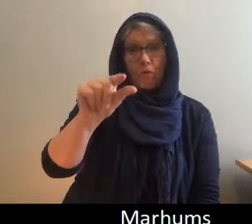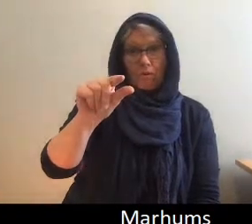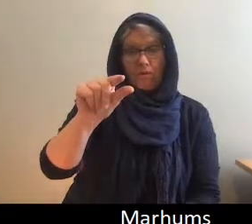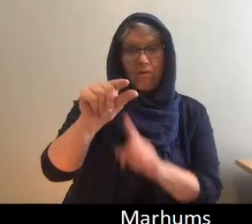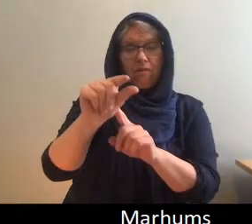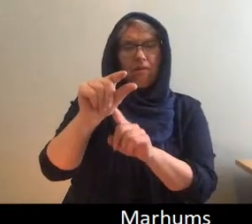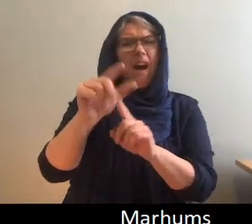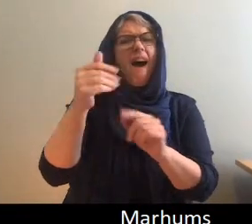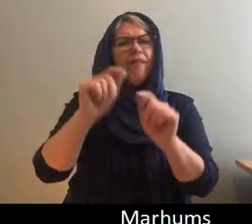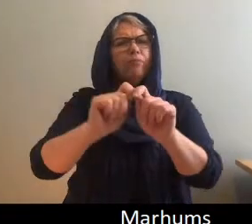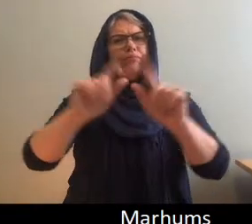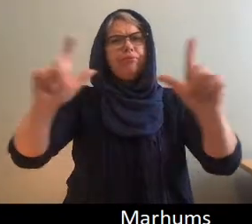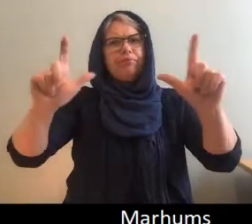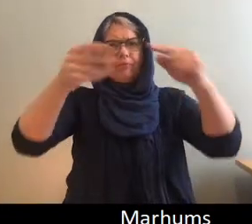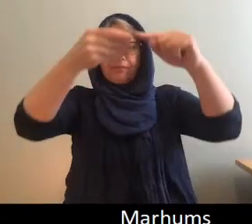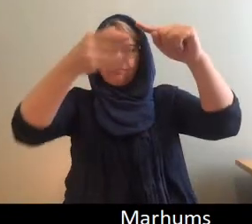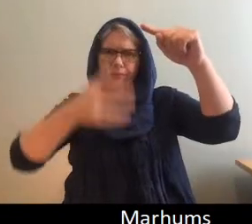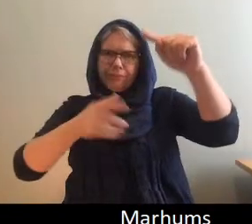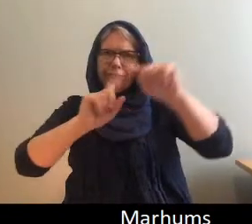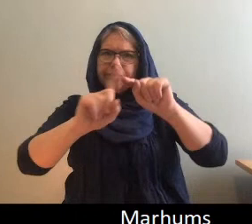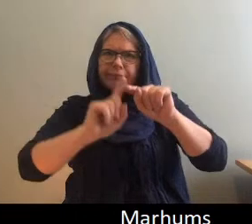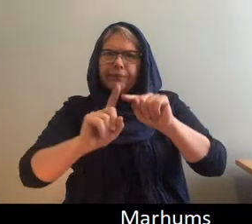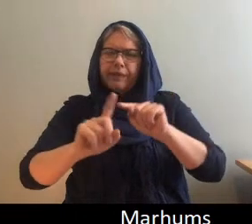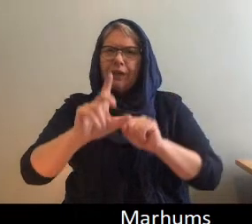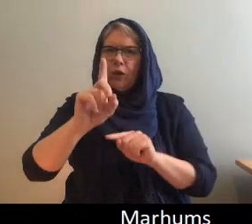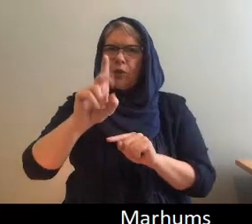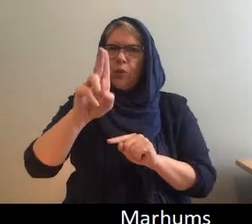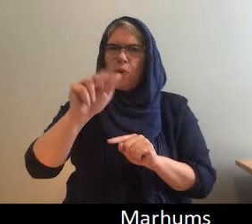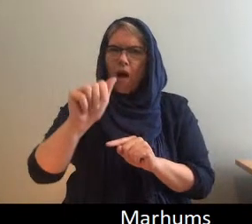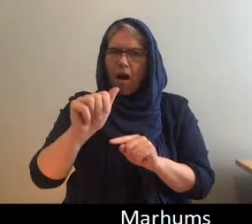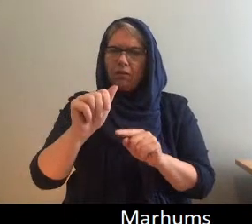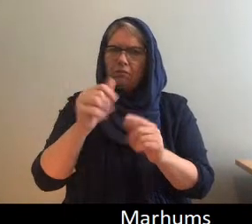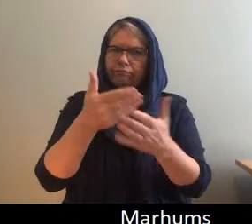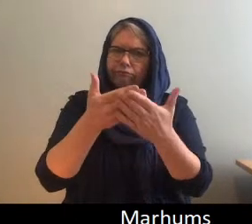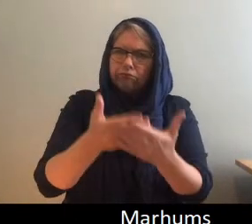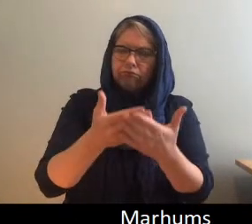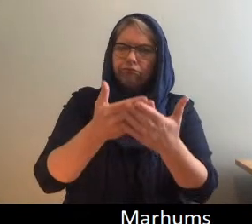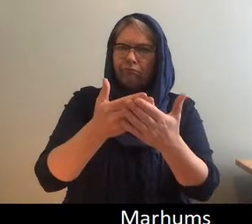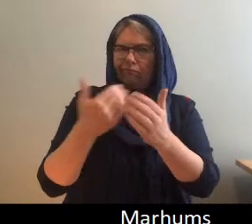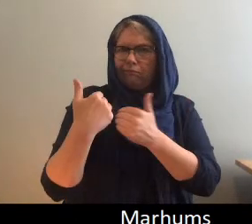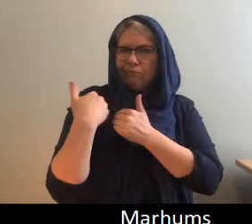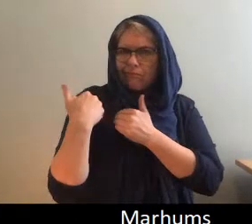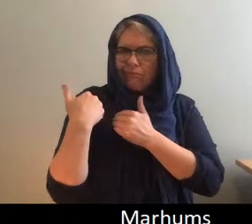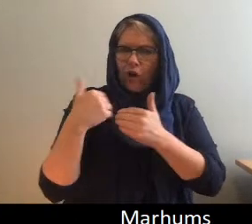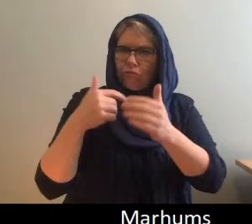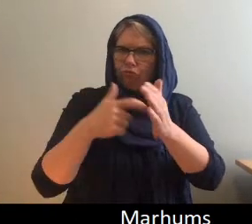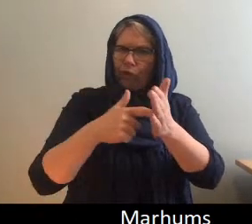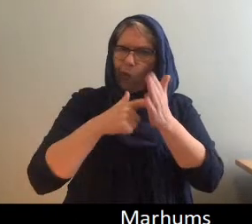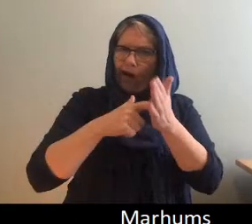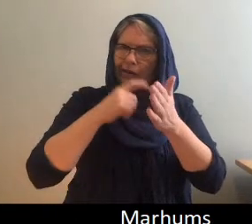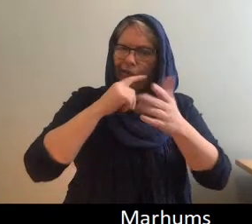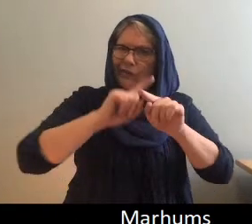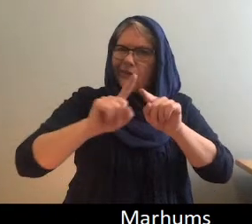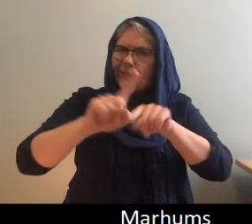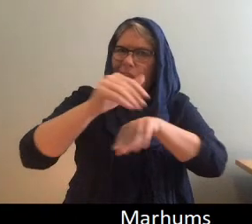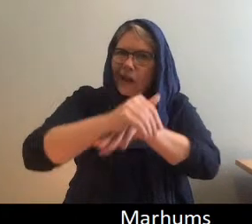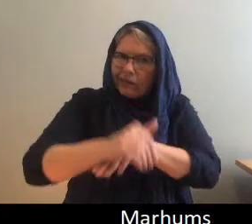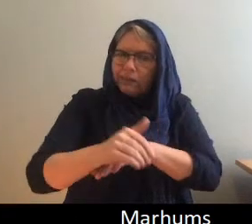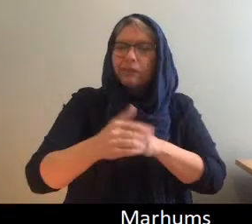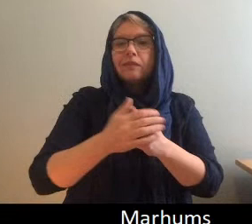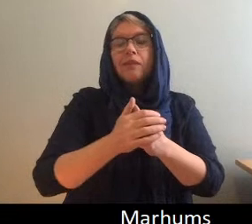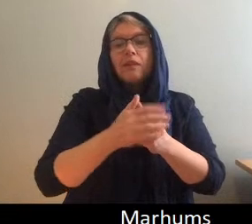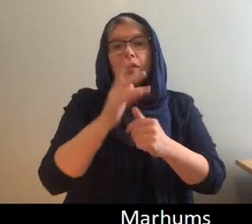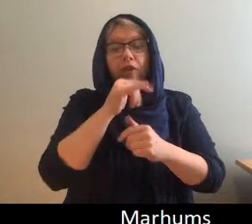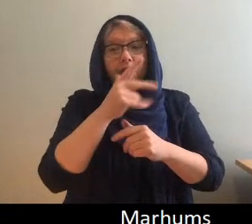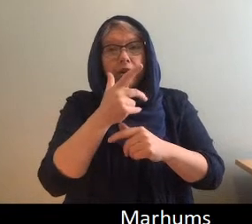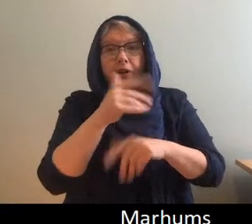very monumental effort, duas.org, and we have some very, very beautiful sites that we can get authentic